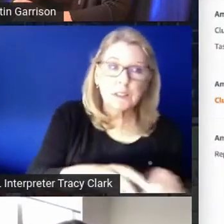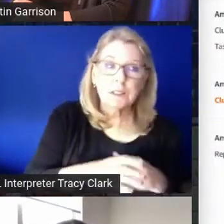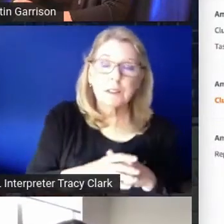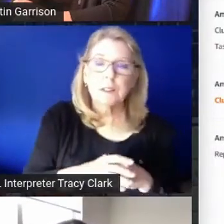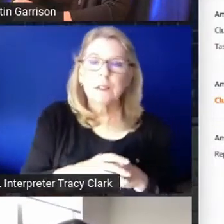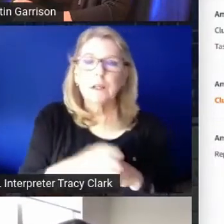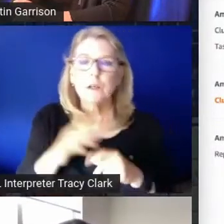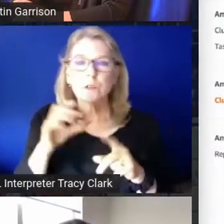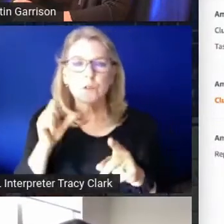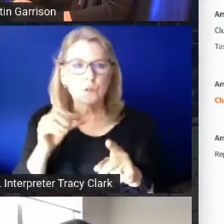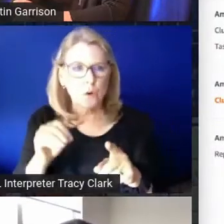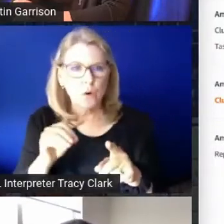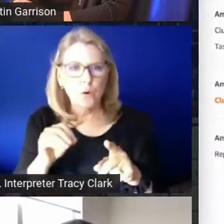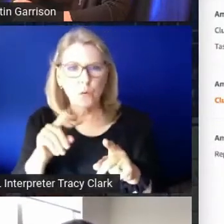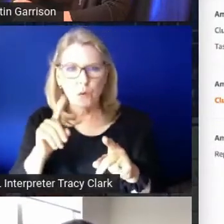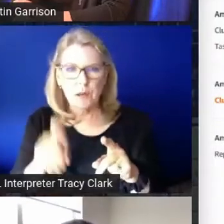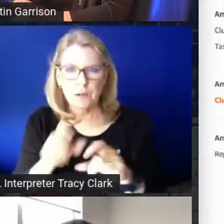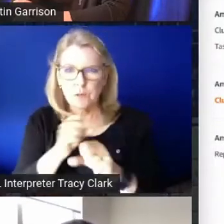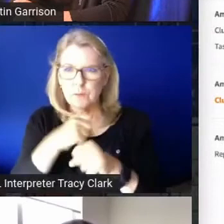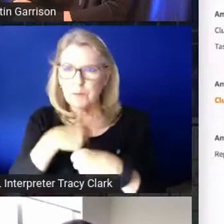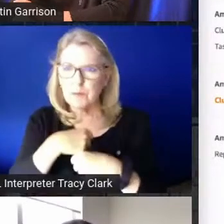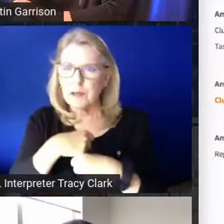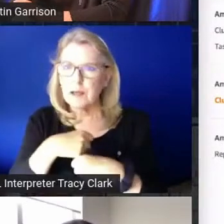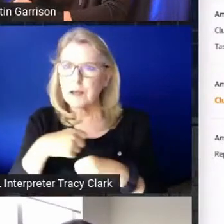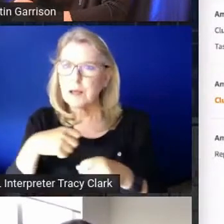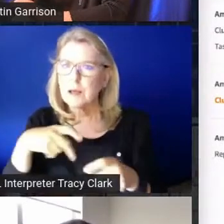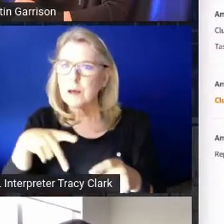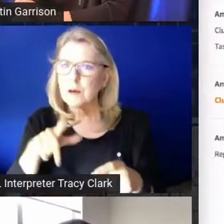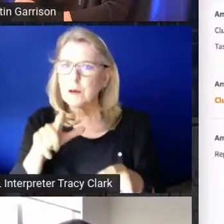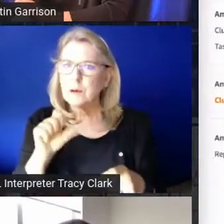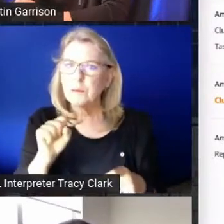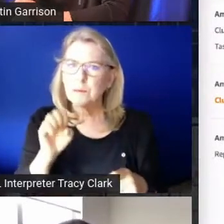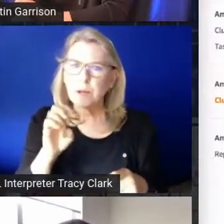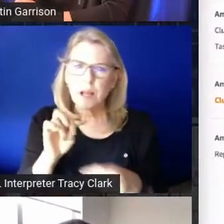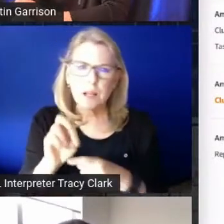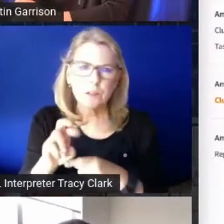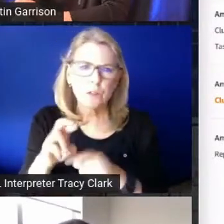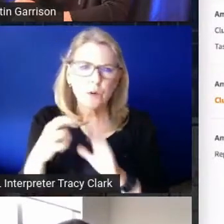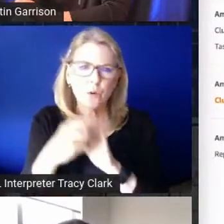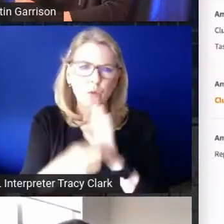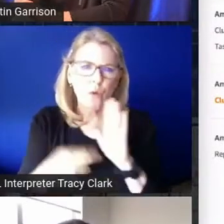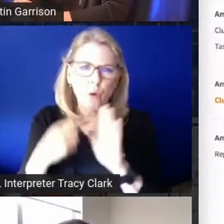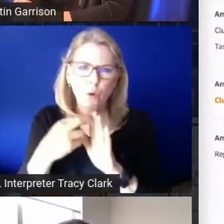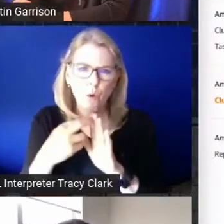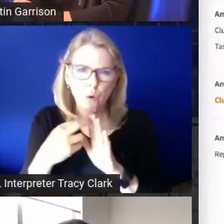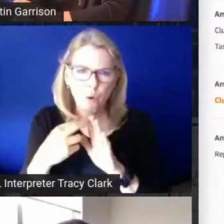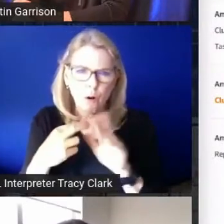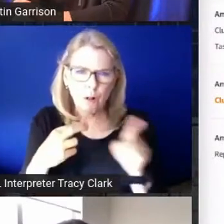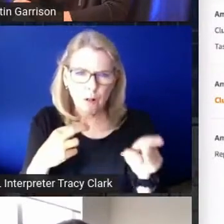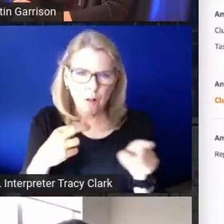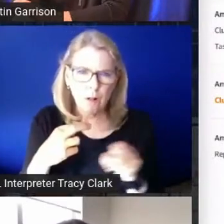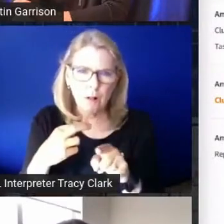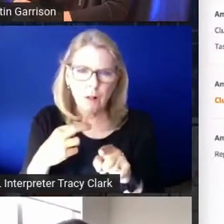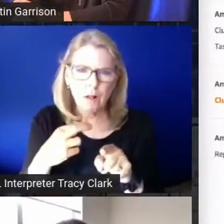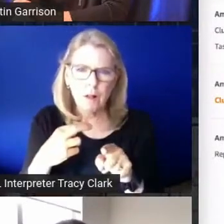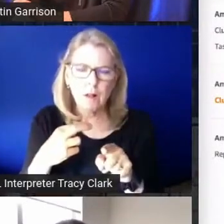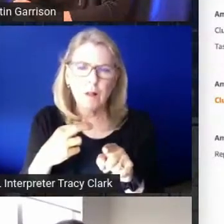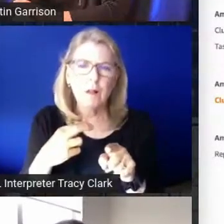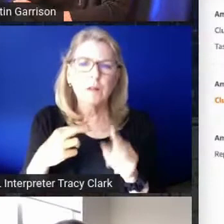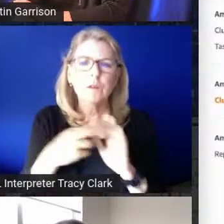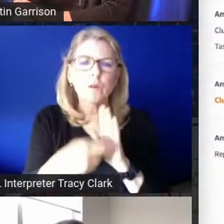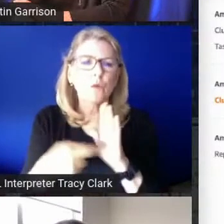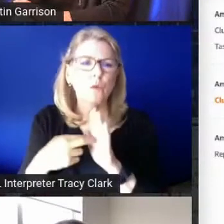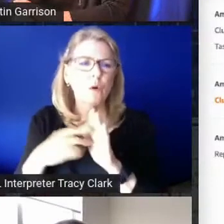to create the cluster role and cluster role binding to map your AWS user to their role with necessary permissions to see